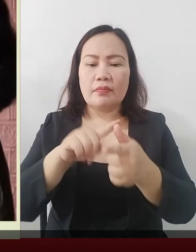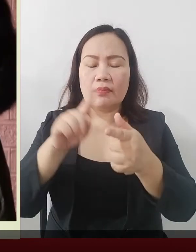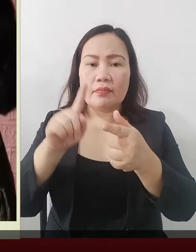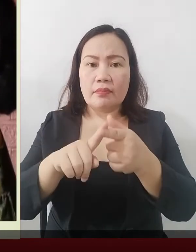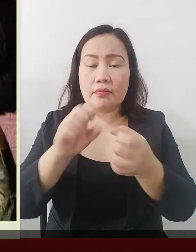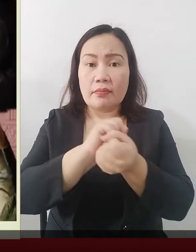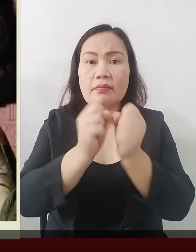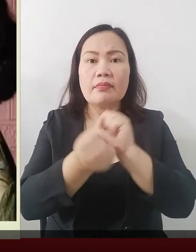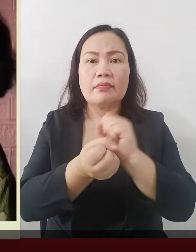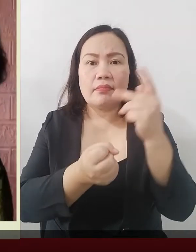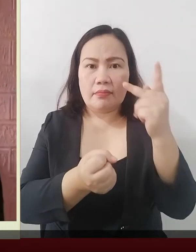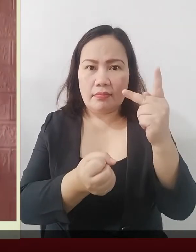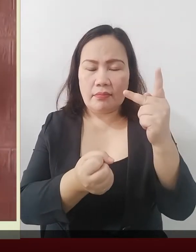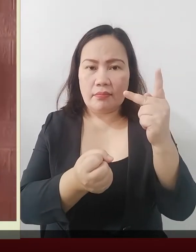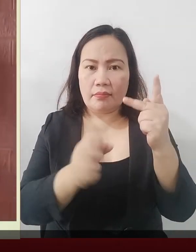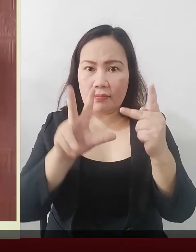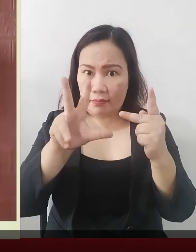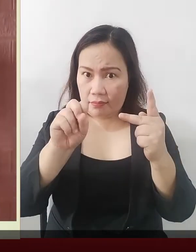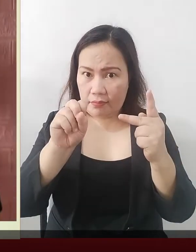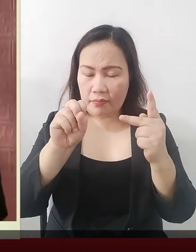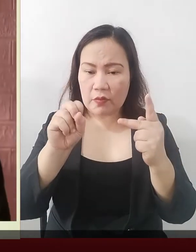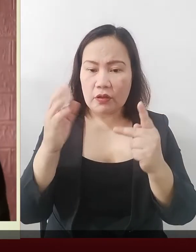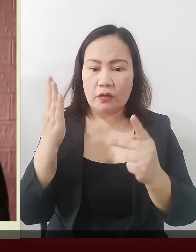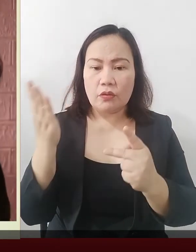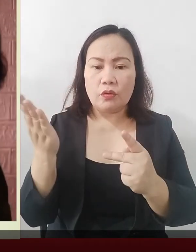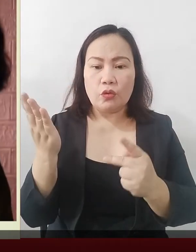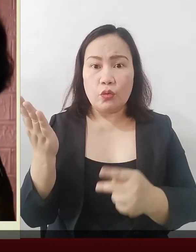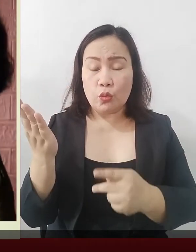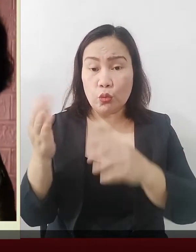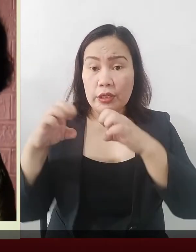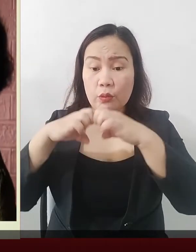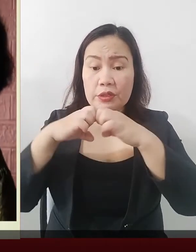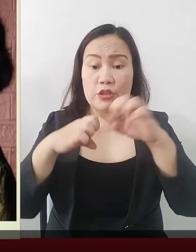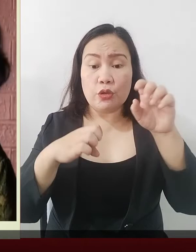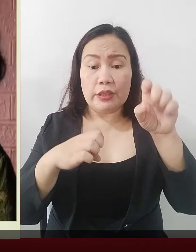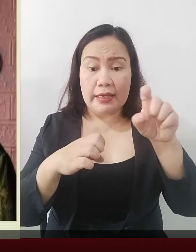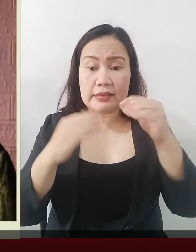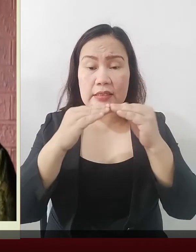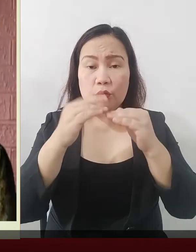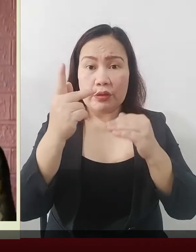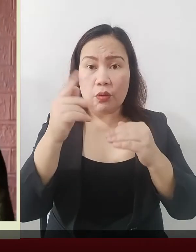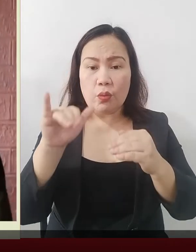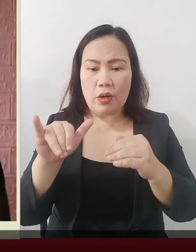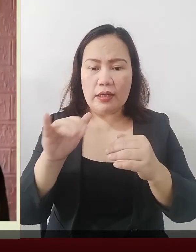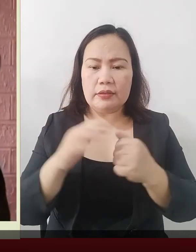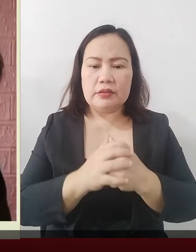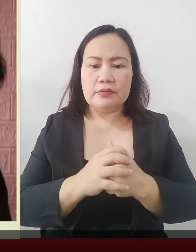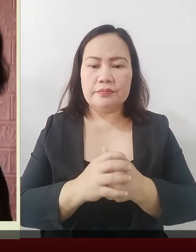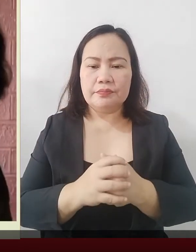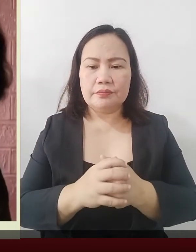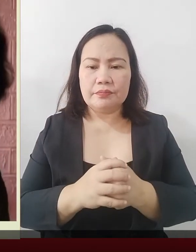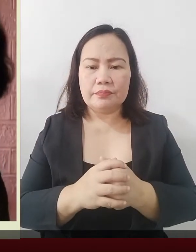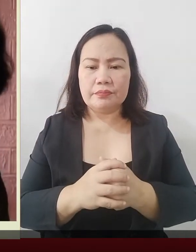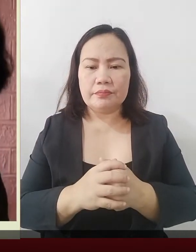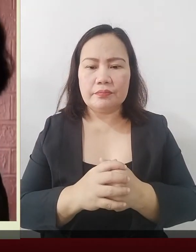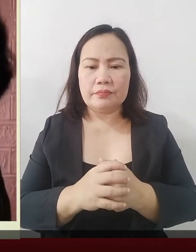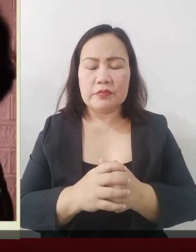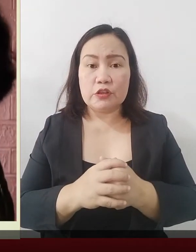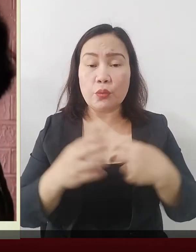Then substitute this value to this equation so that we can have our